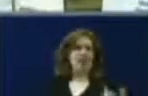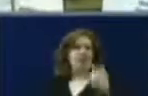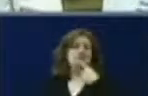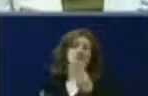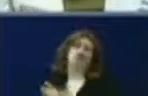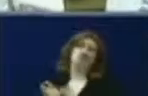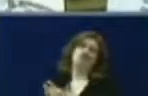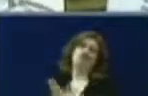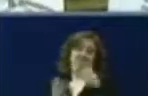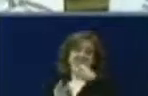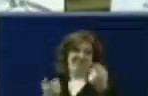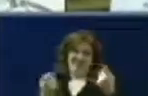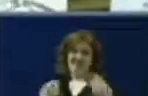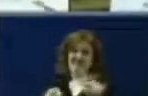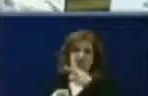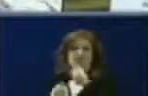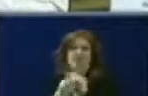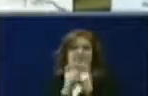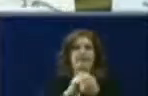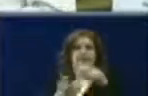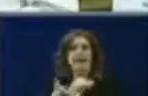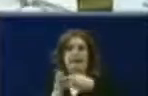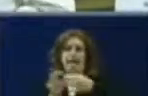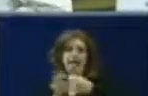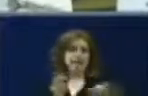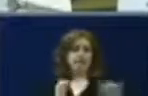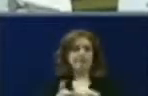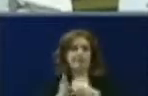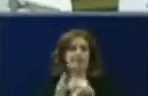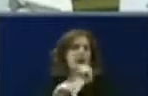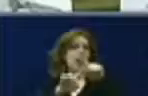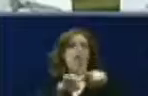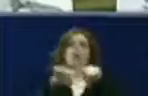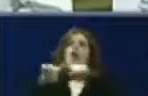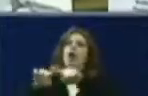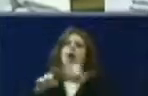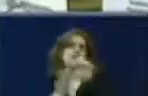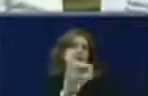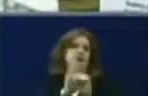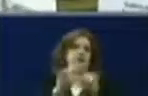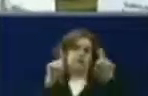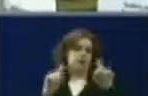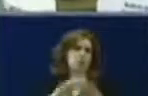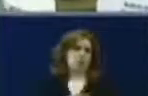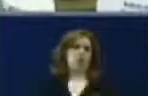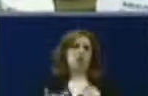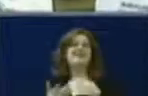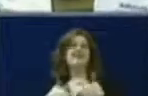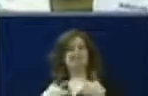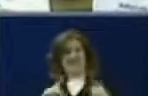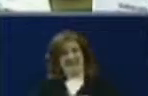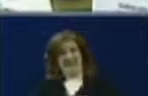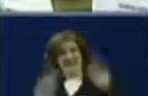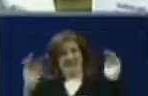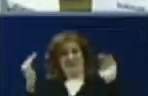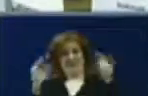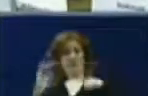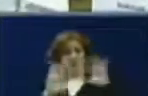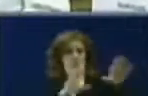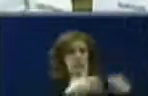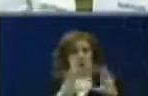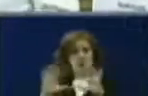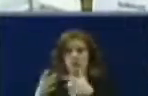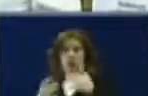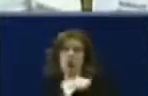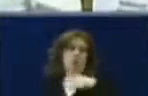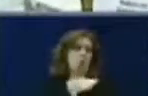the fact that you're changing the definition and not relying on state testing. It's about the difference between the groups, black, white,